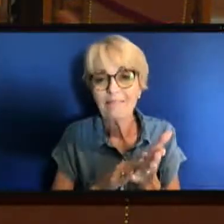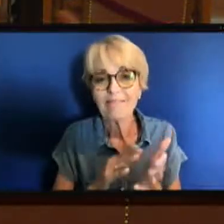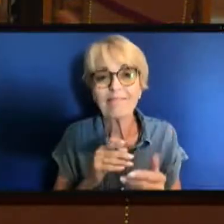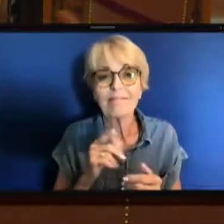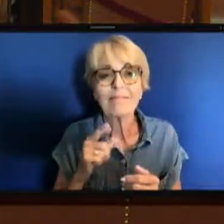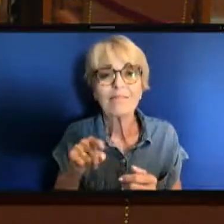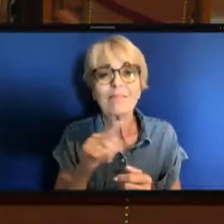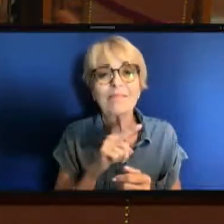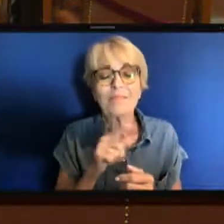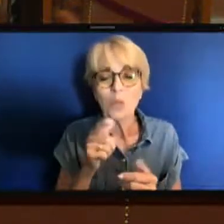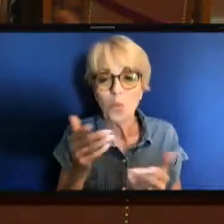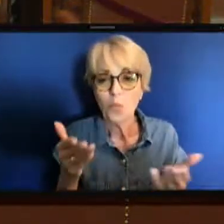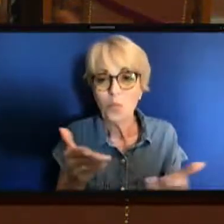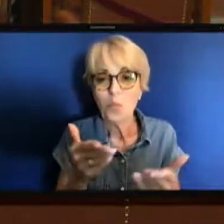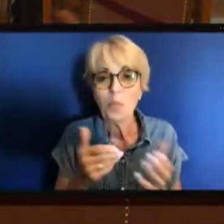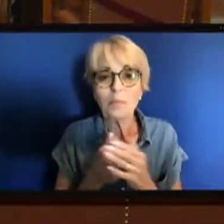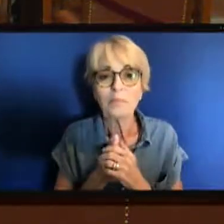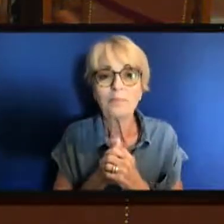table.